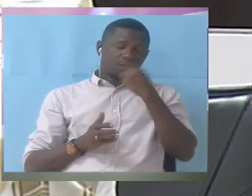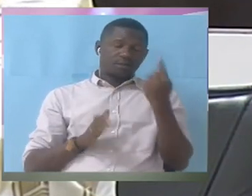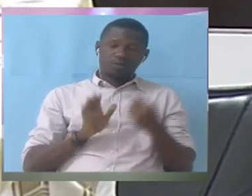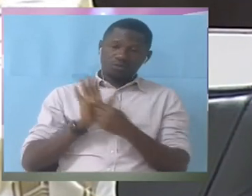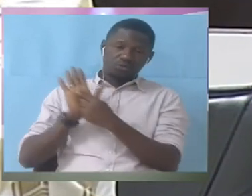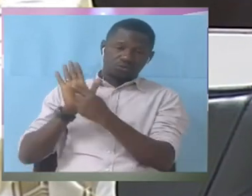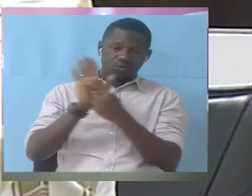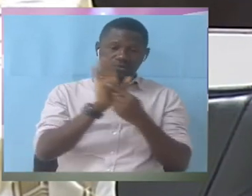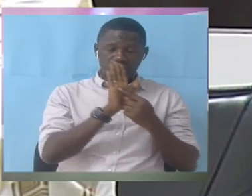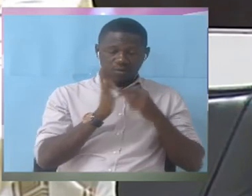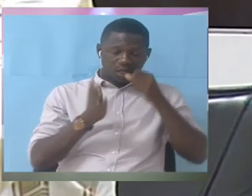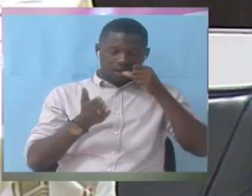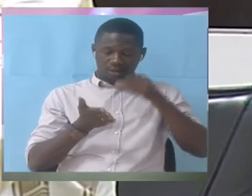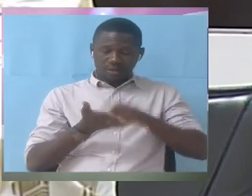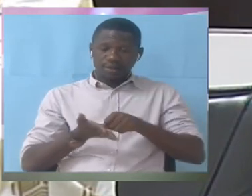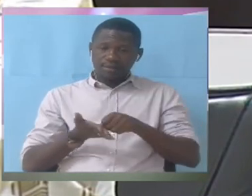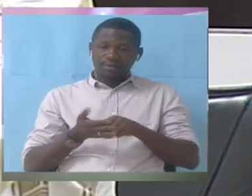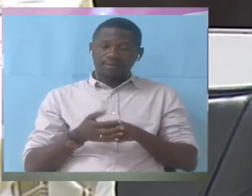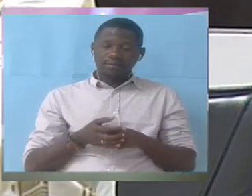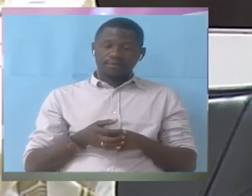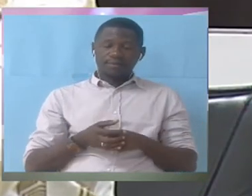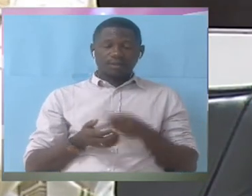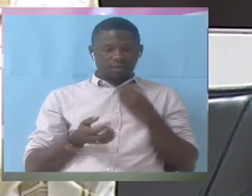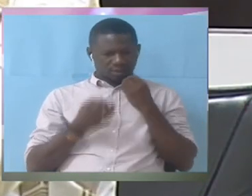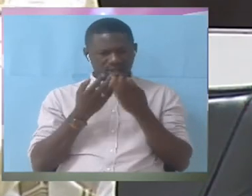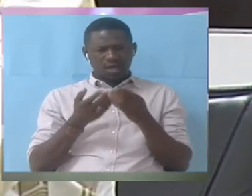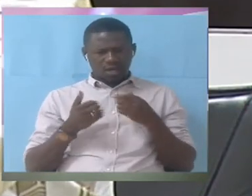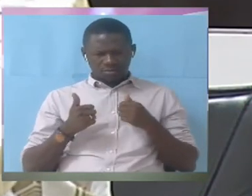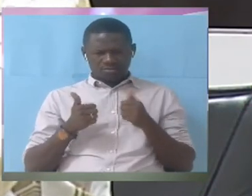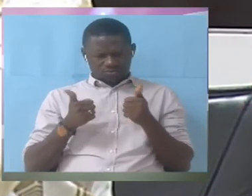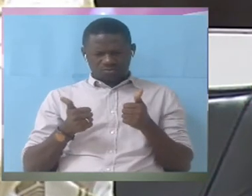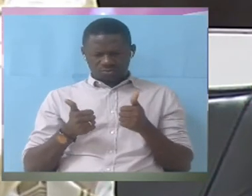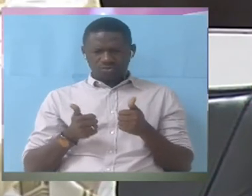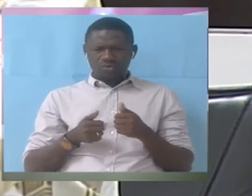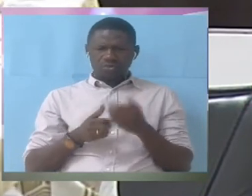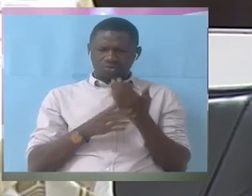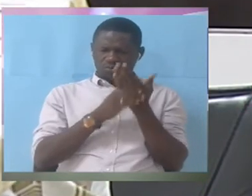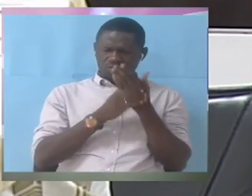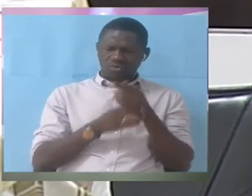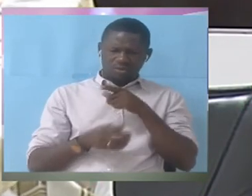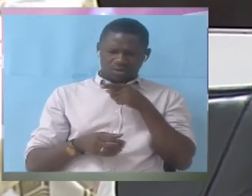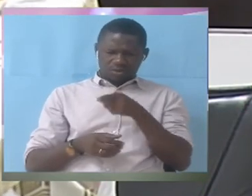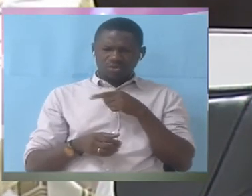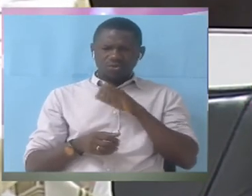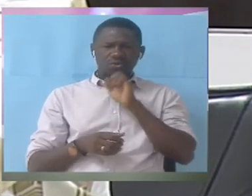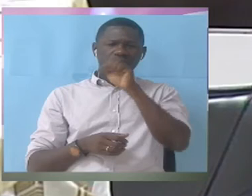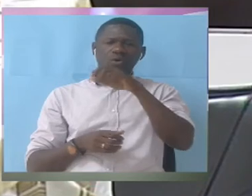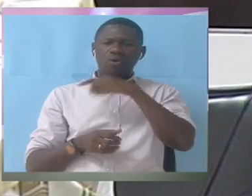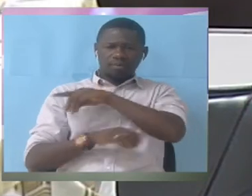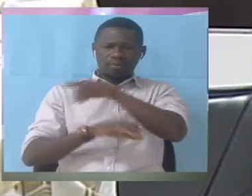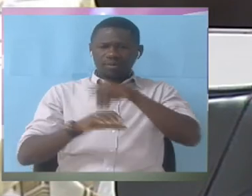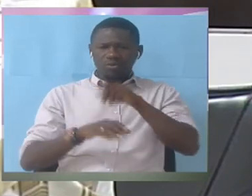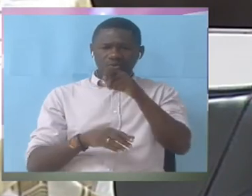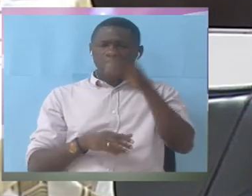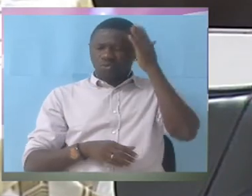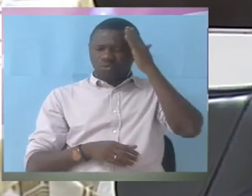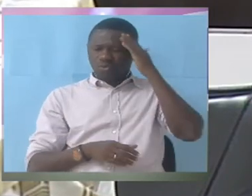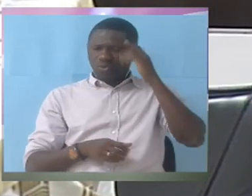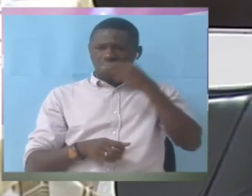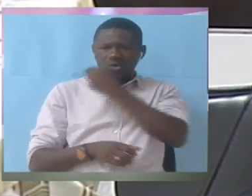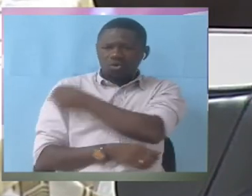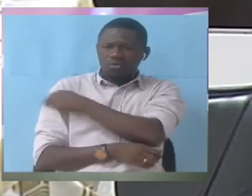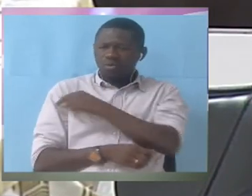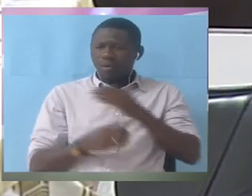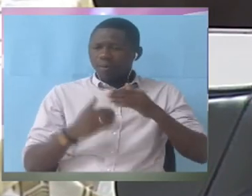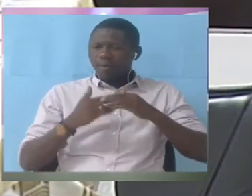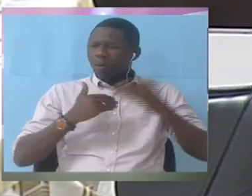letter. Ma won ko letter bi. He said, ah doc, this is your place, you know the hospital better than all of us. Mune ah doctor yo kay ñow nga sa place